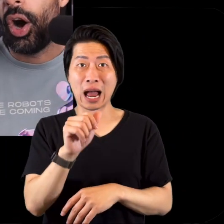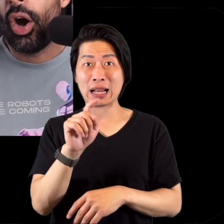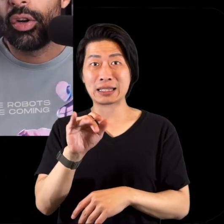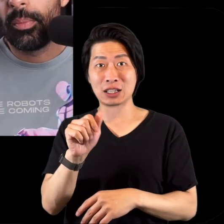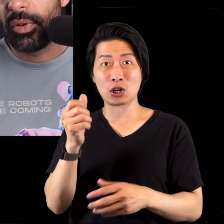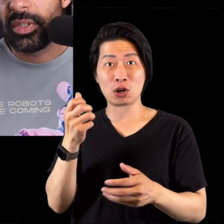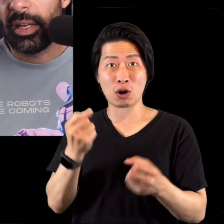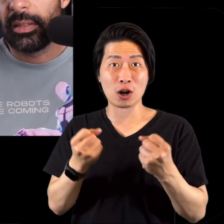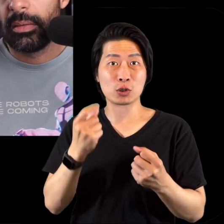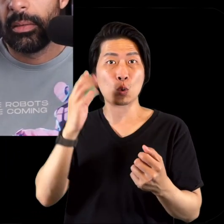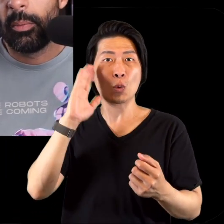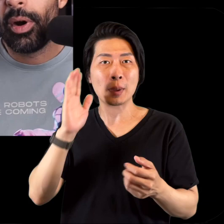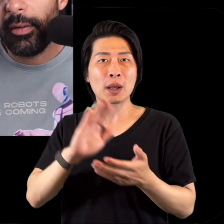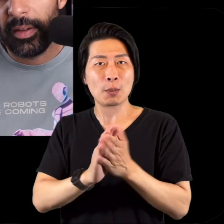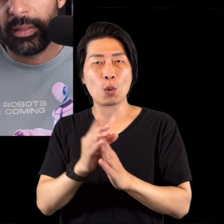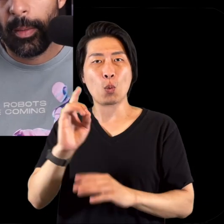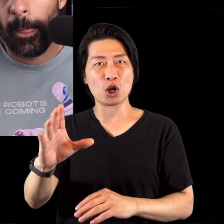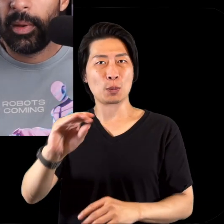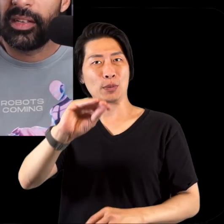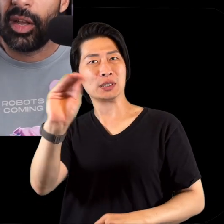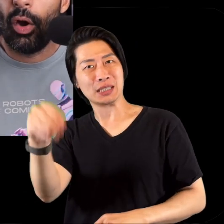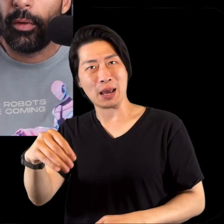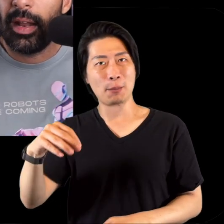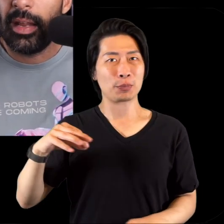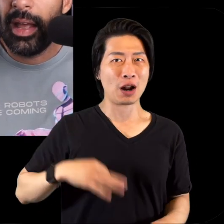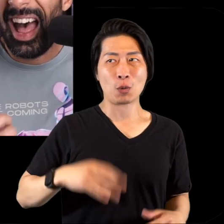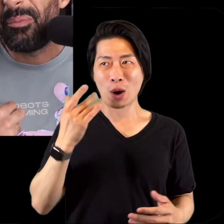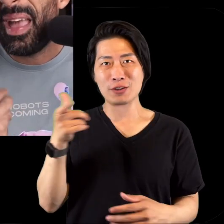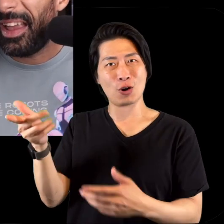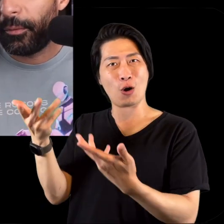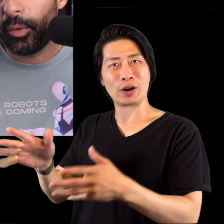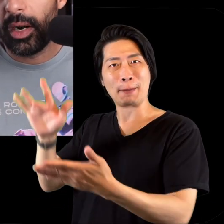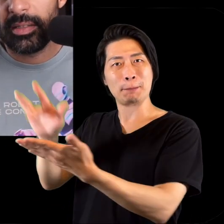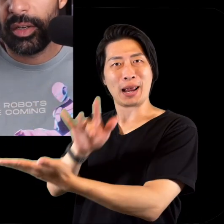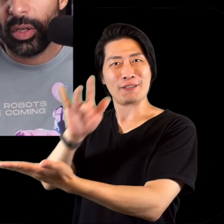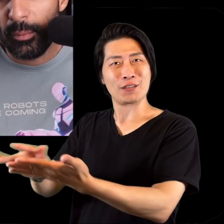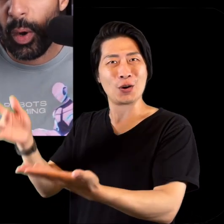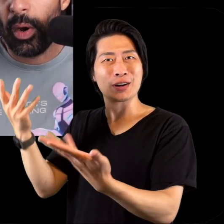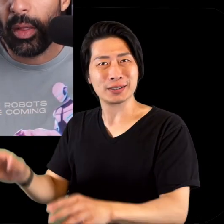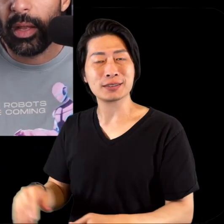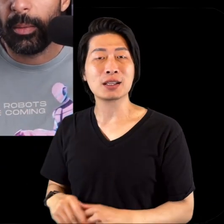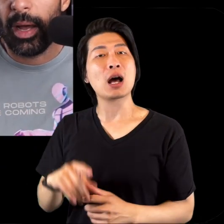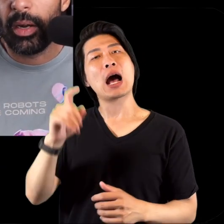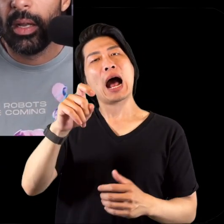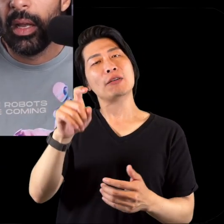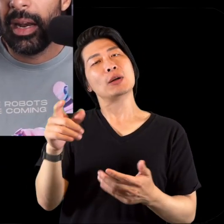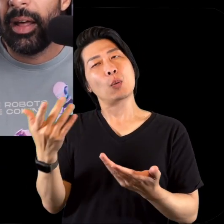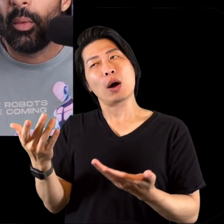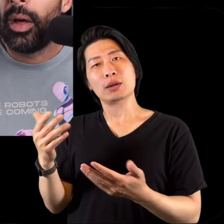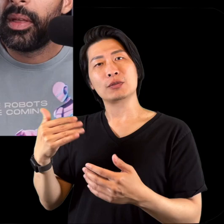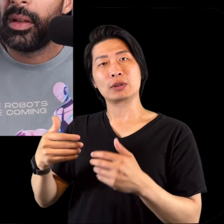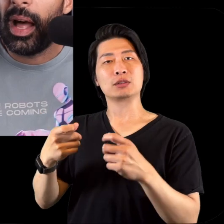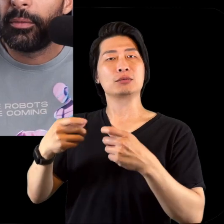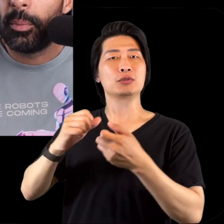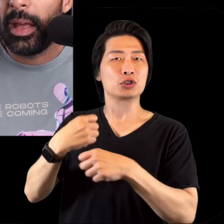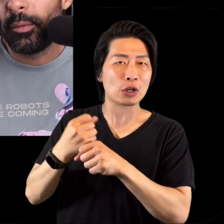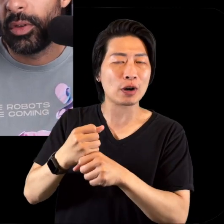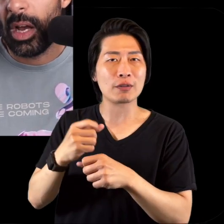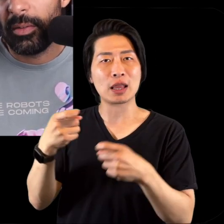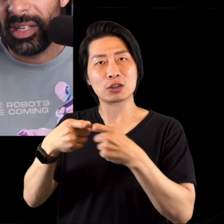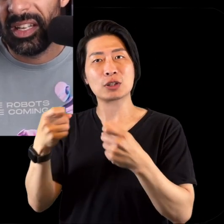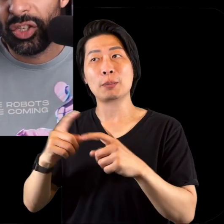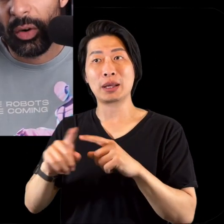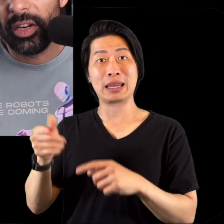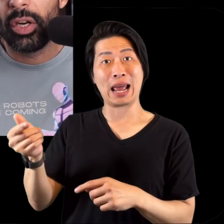should be 100% profit, because they already have paid for it, essentially, one way to think about it. Now, the one thing they'll have to pay